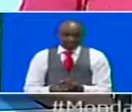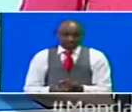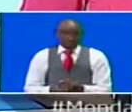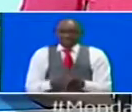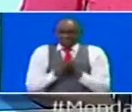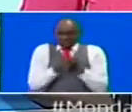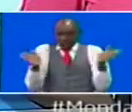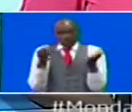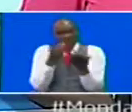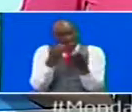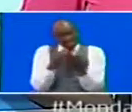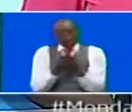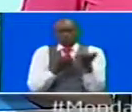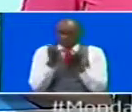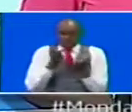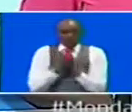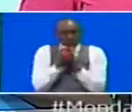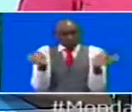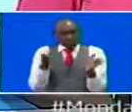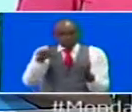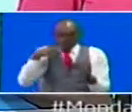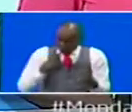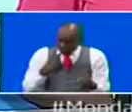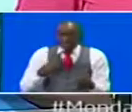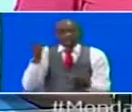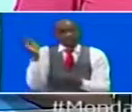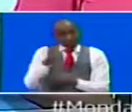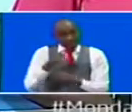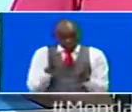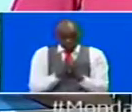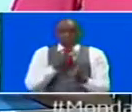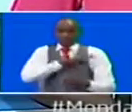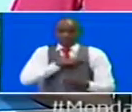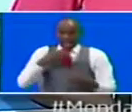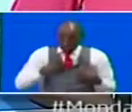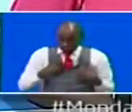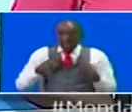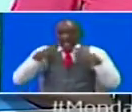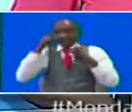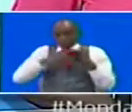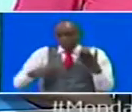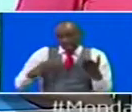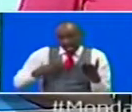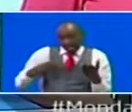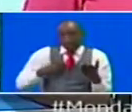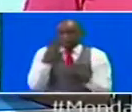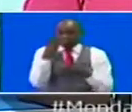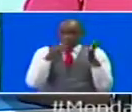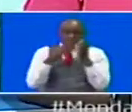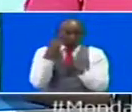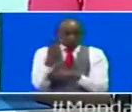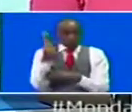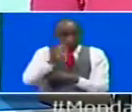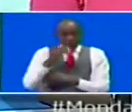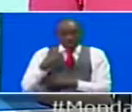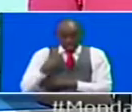Diversified financial services group Britam Holdings has returned to profitability, announcing a pre-tax profit of 4.2